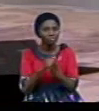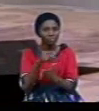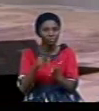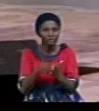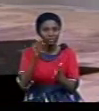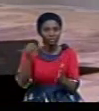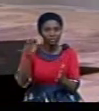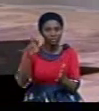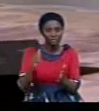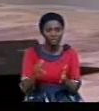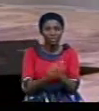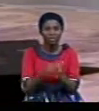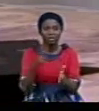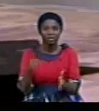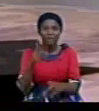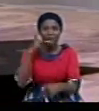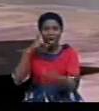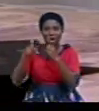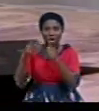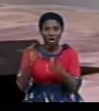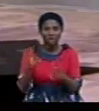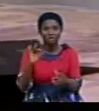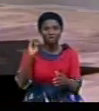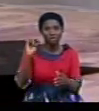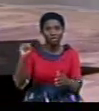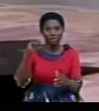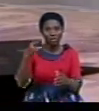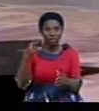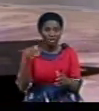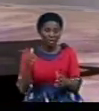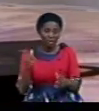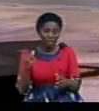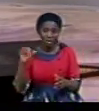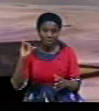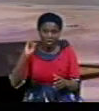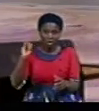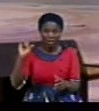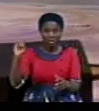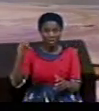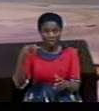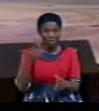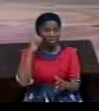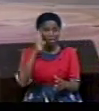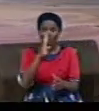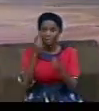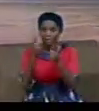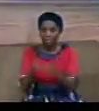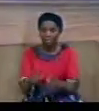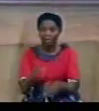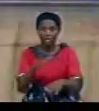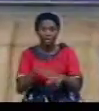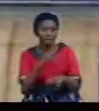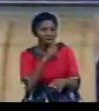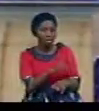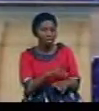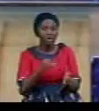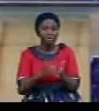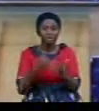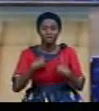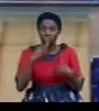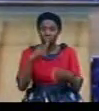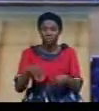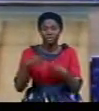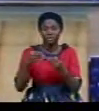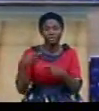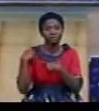the prophecy of Isaiah will be fulfilled on her it had been given about 700 years before